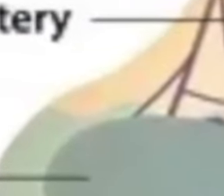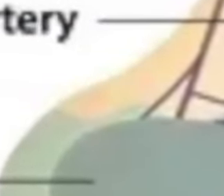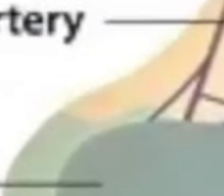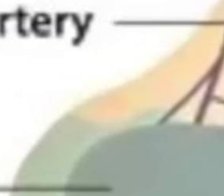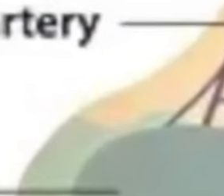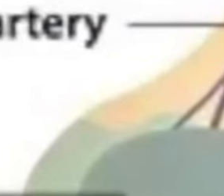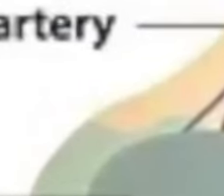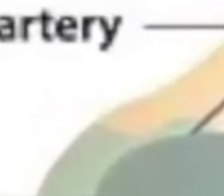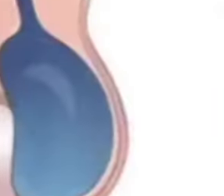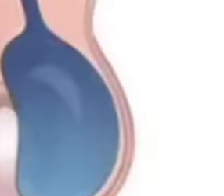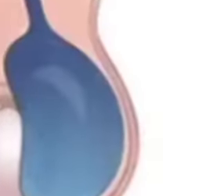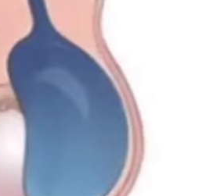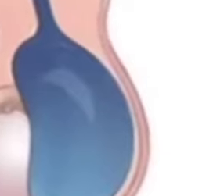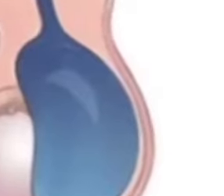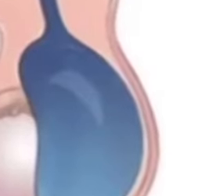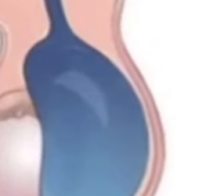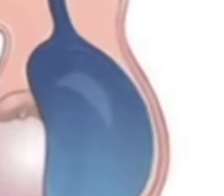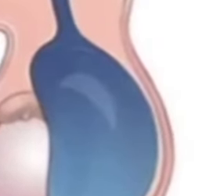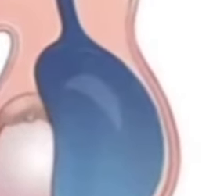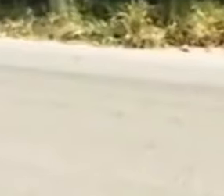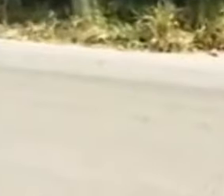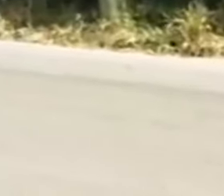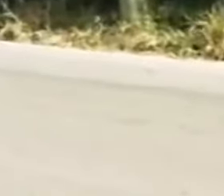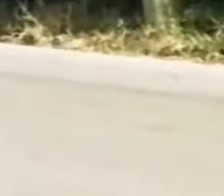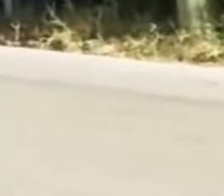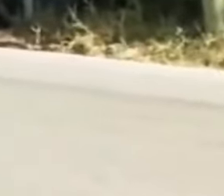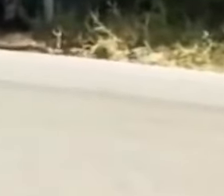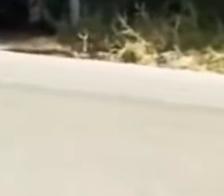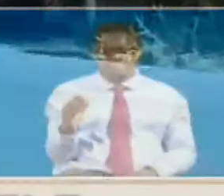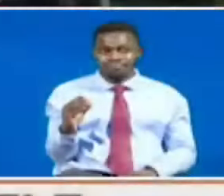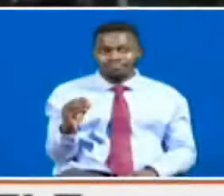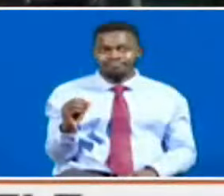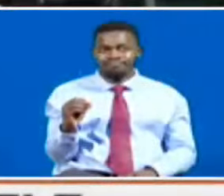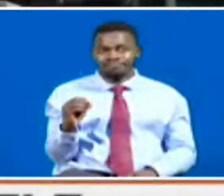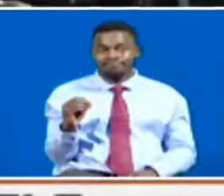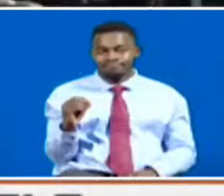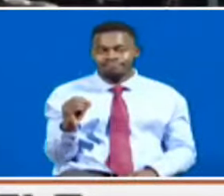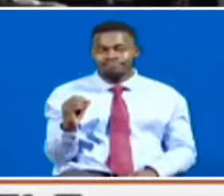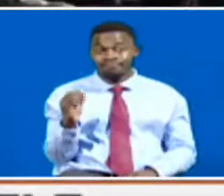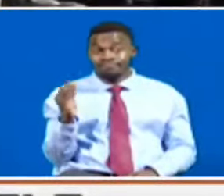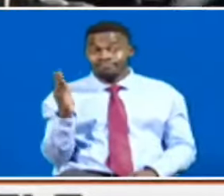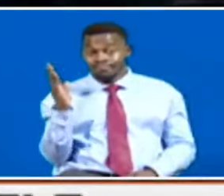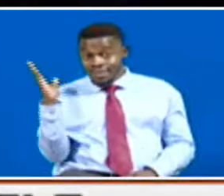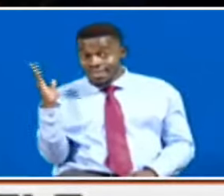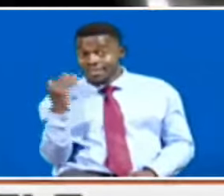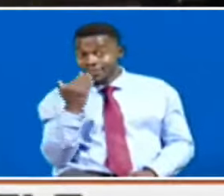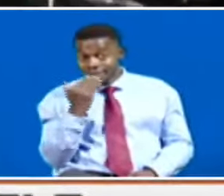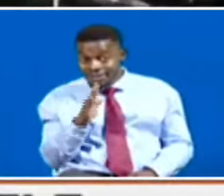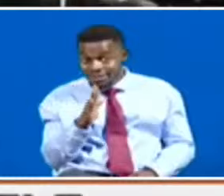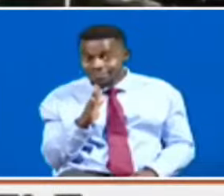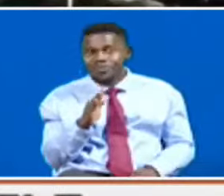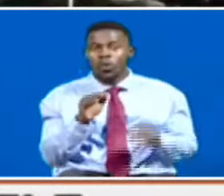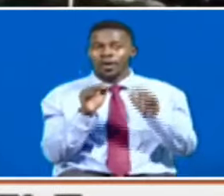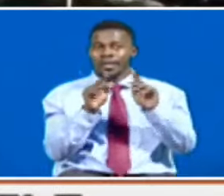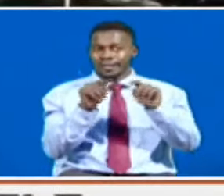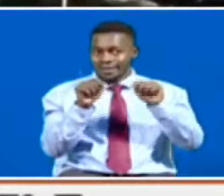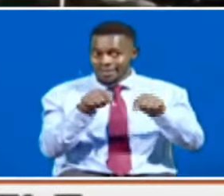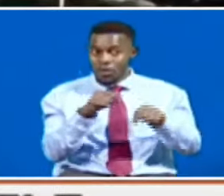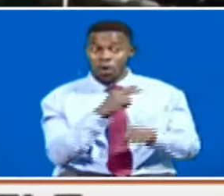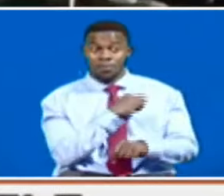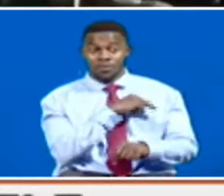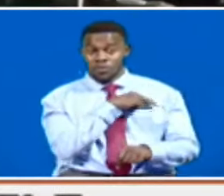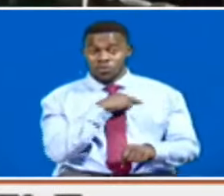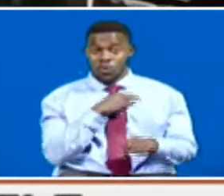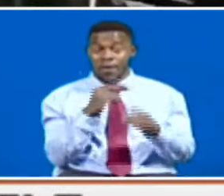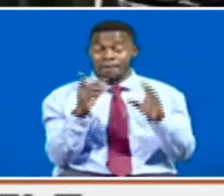cause discomfort or pain. At Portrays Hospital, we meet two patients who have lived with hydrocele